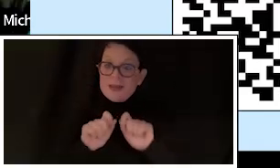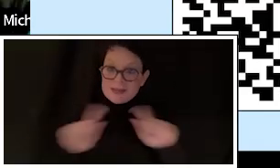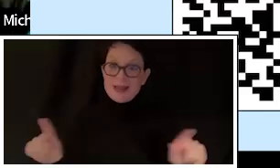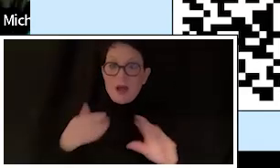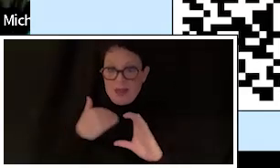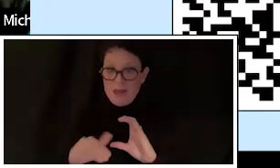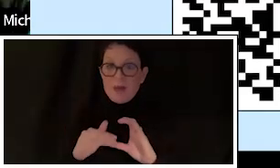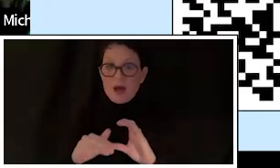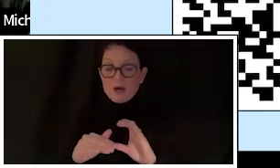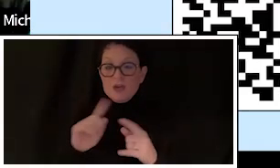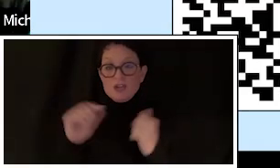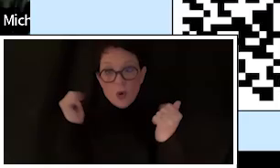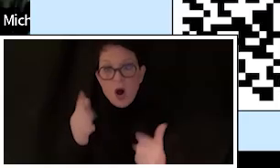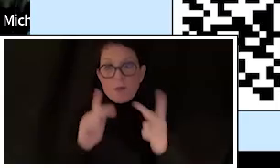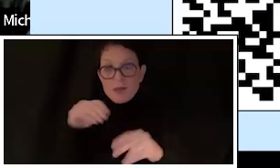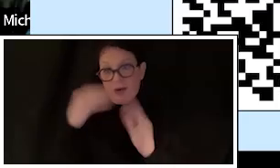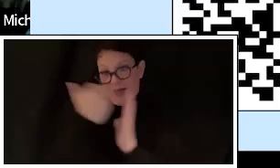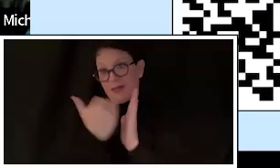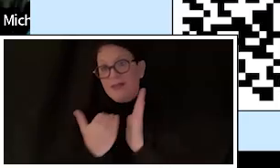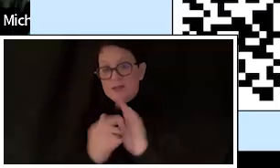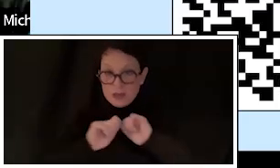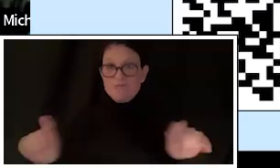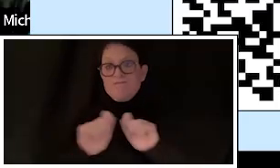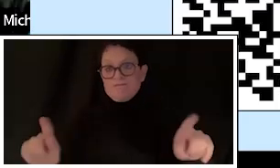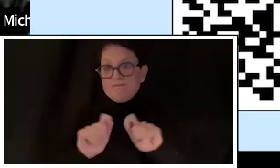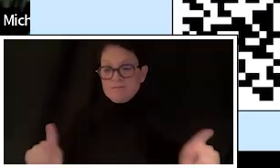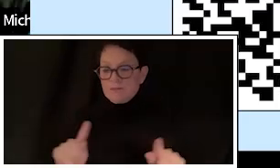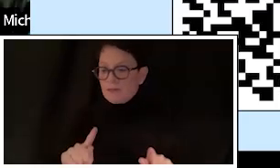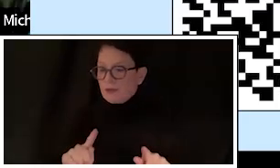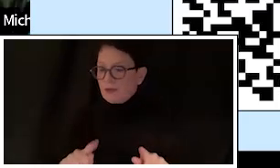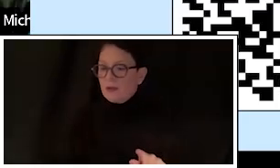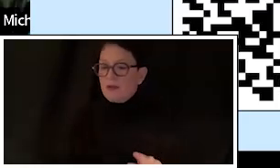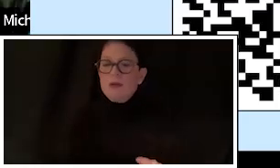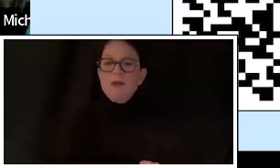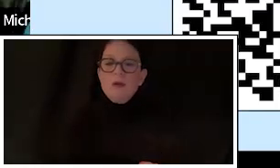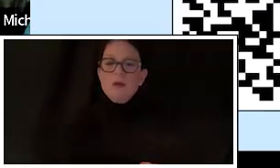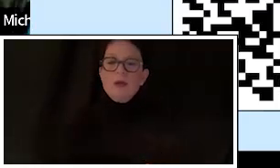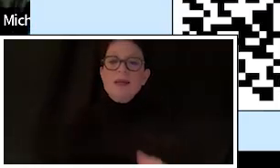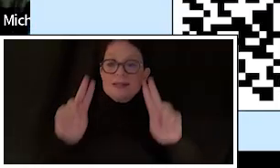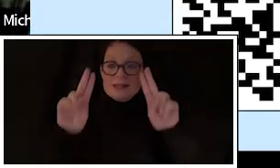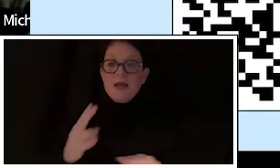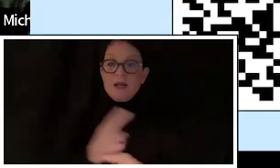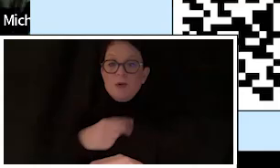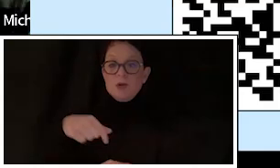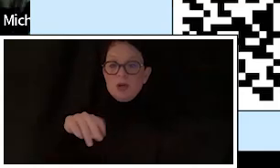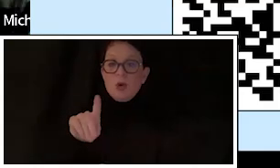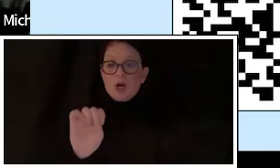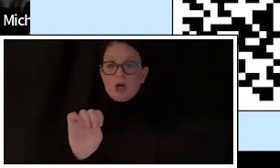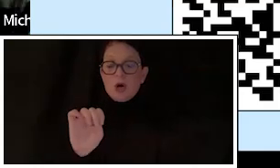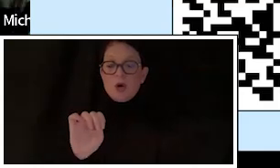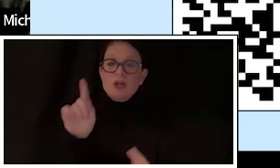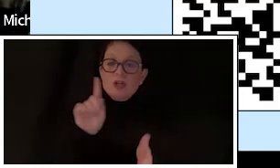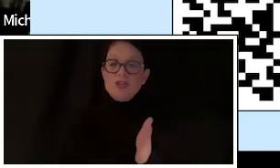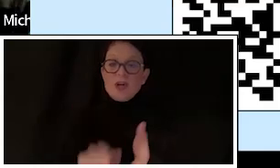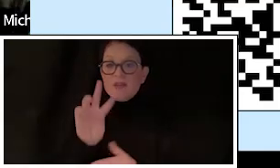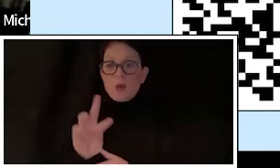an email to everyone on our email list. You can sign up for the list by using the QR code to visit our